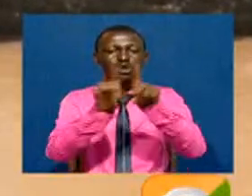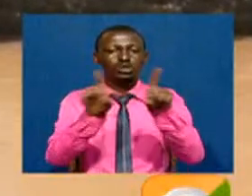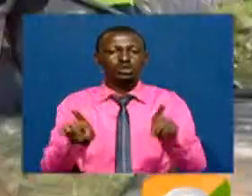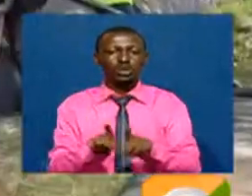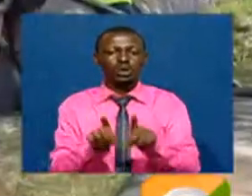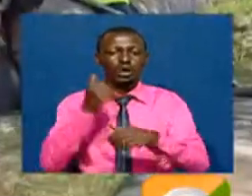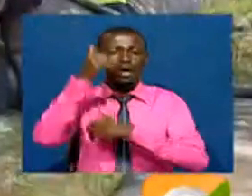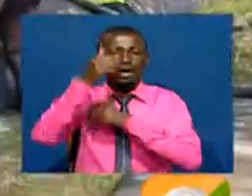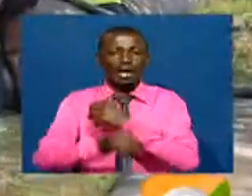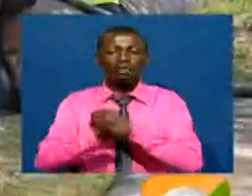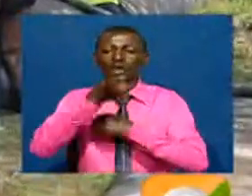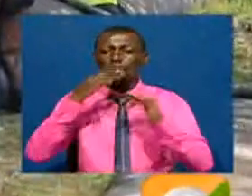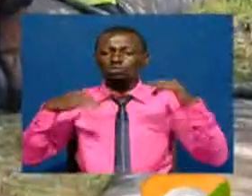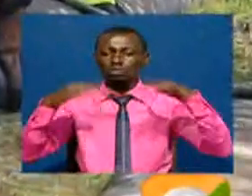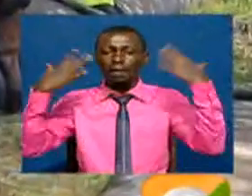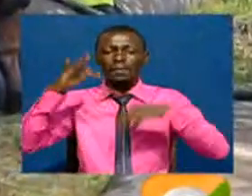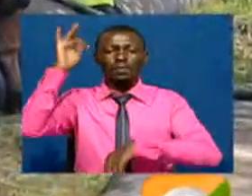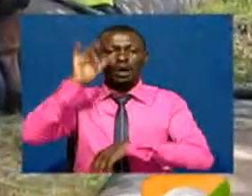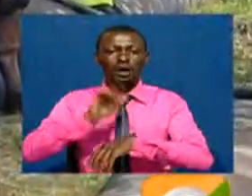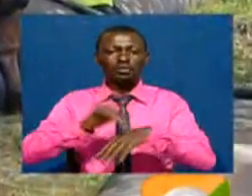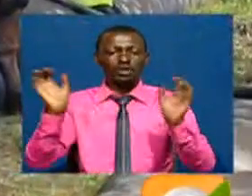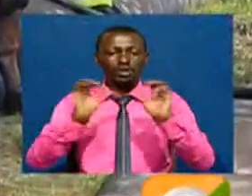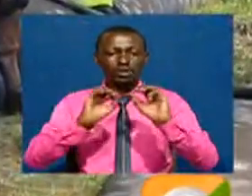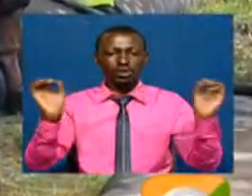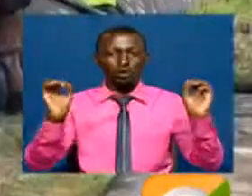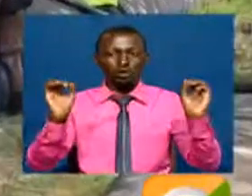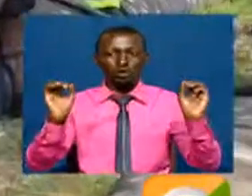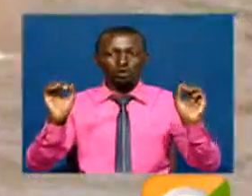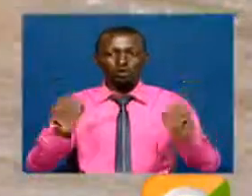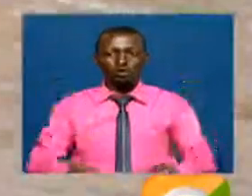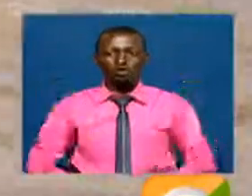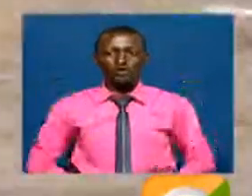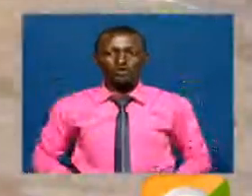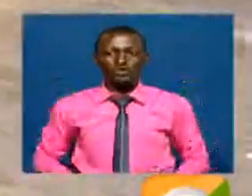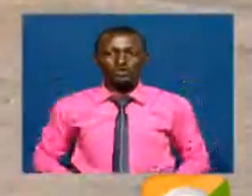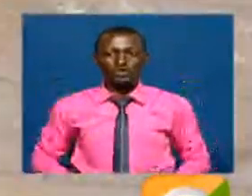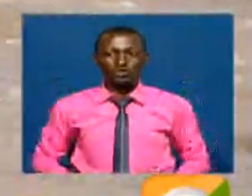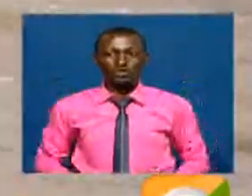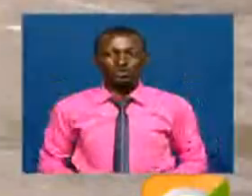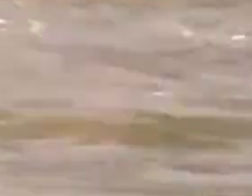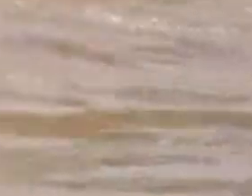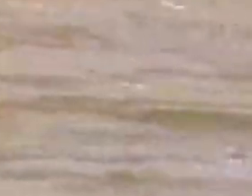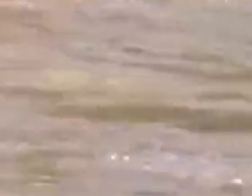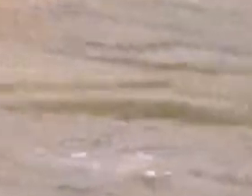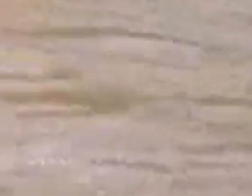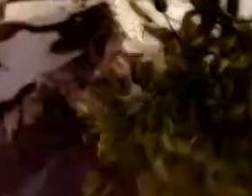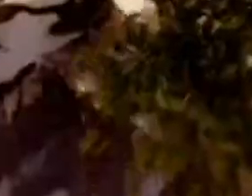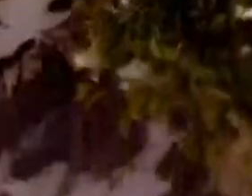raging waters. Laura Otieno for Citizen Planet.